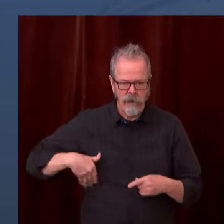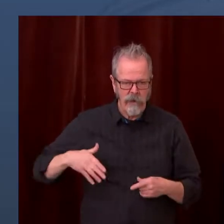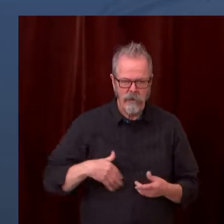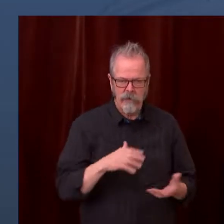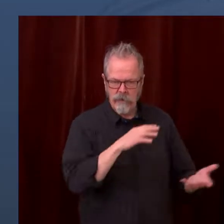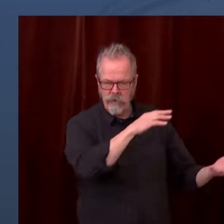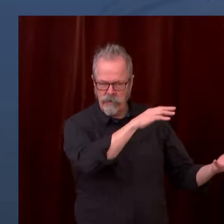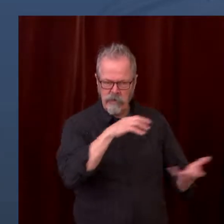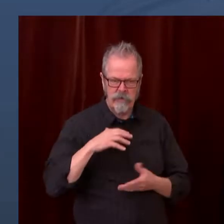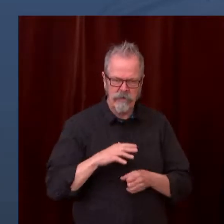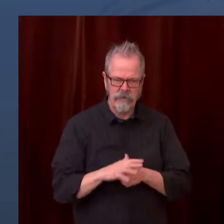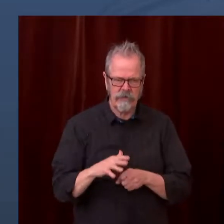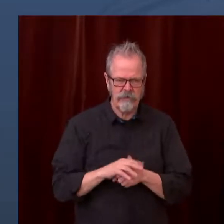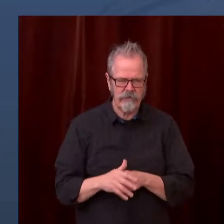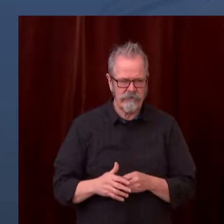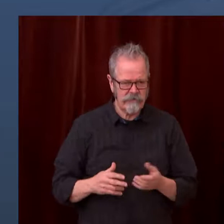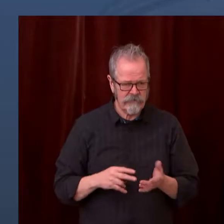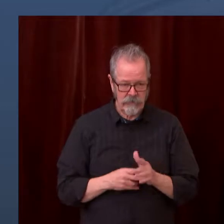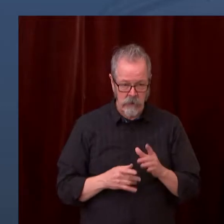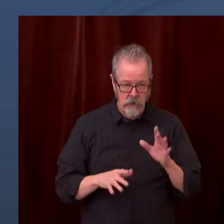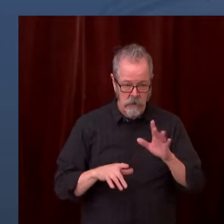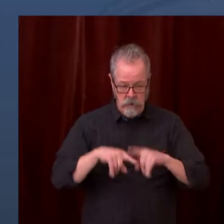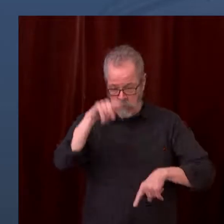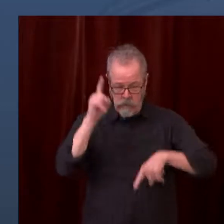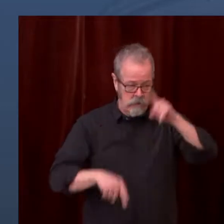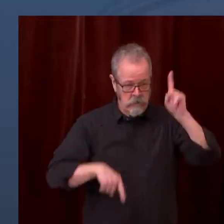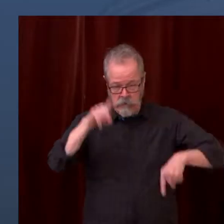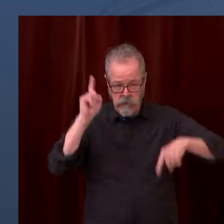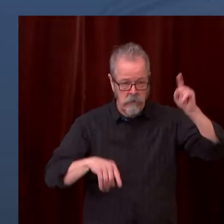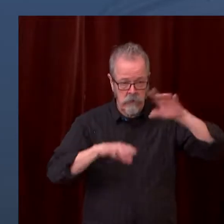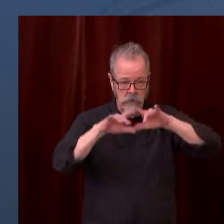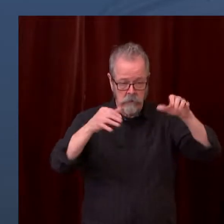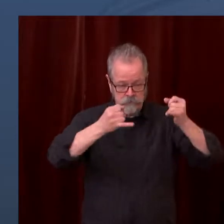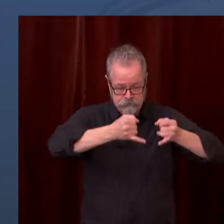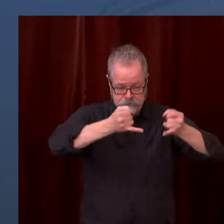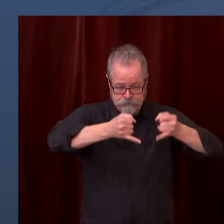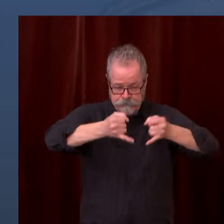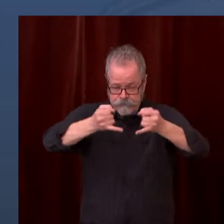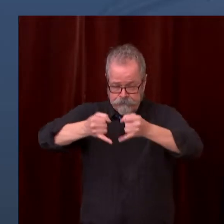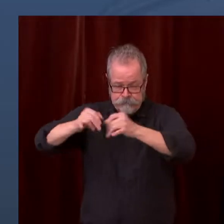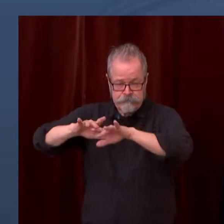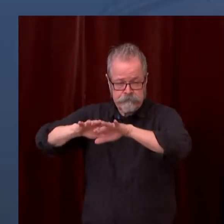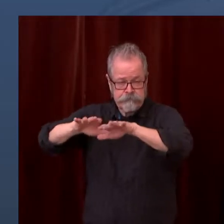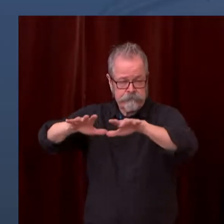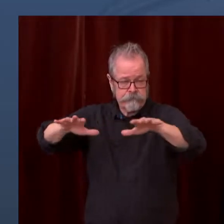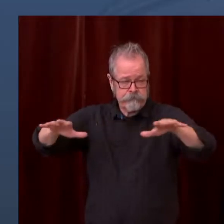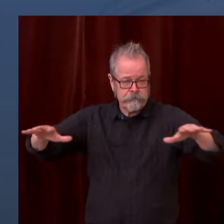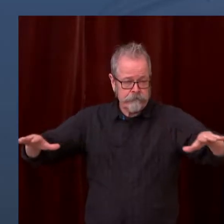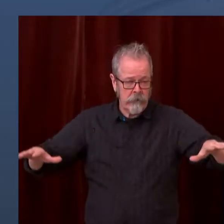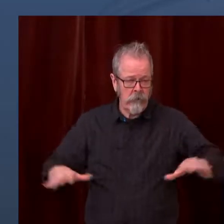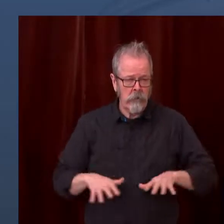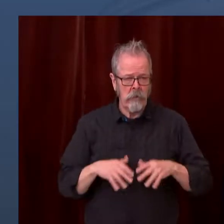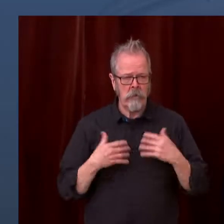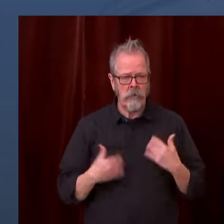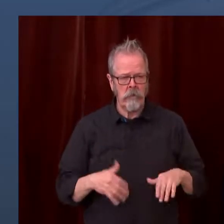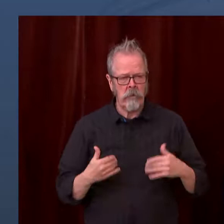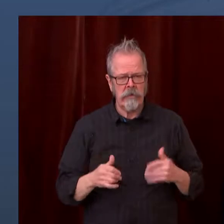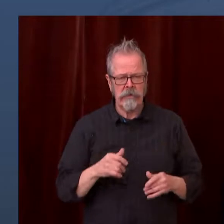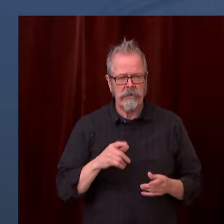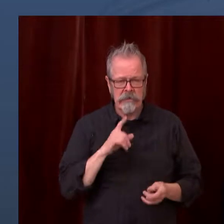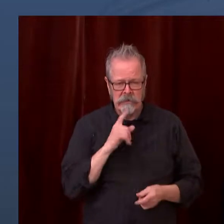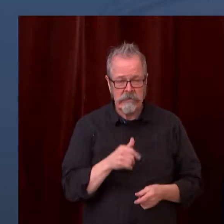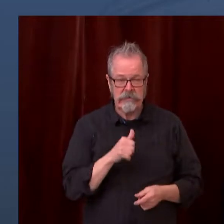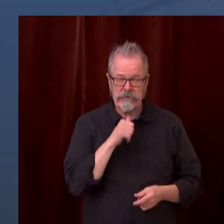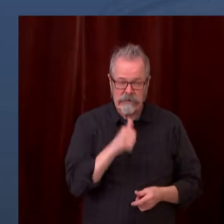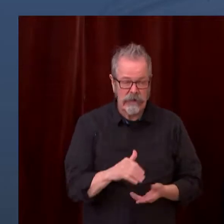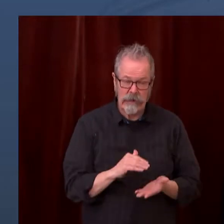just an explanation, not an excuse. I always feel like we need to continue to do better by our communities, and that's what we're going to continue to